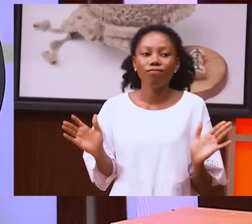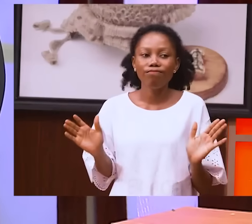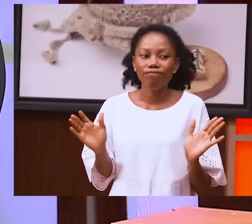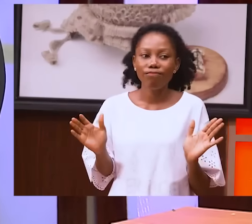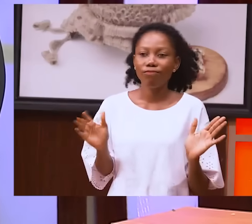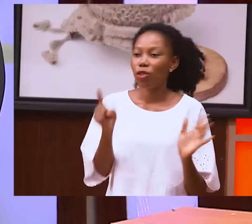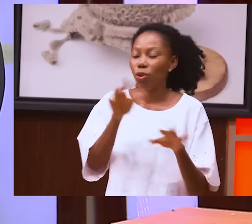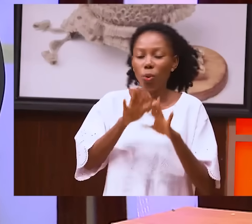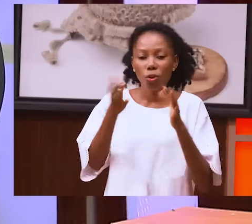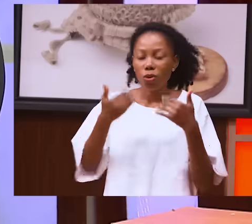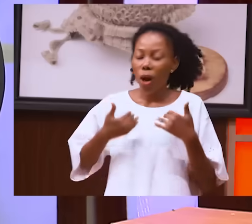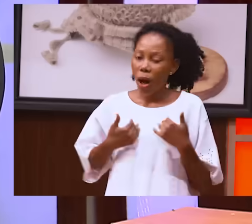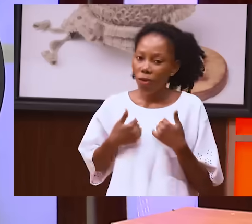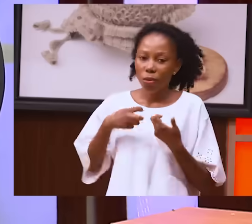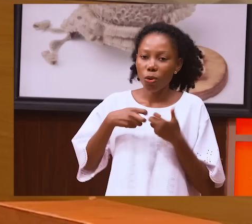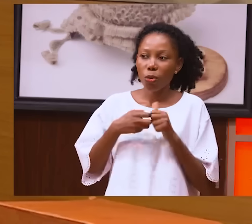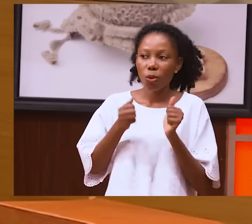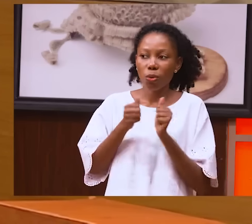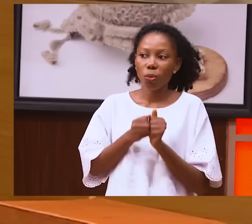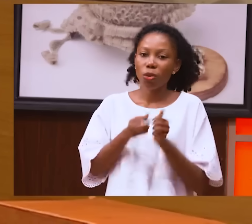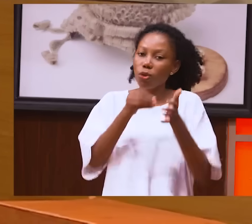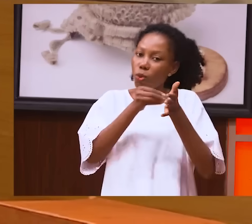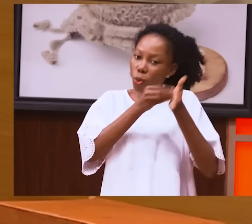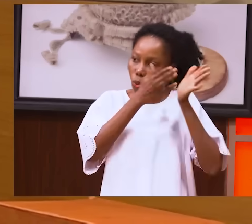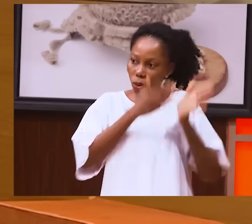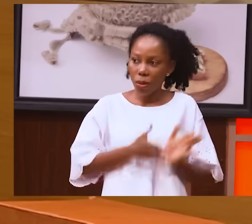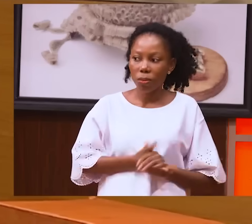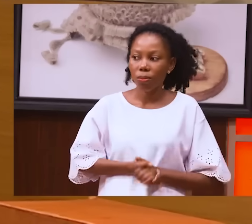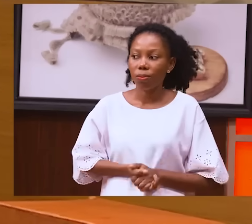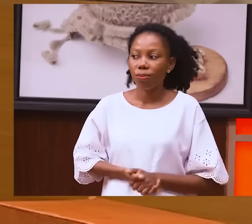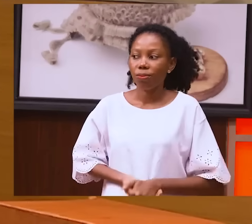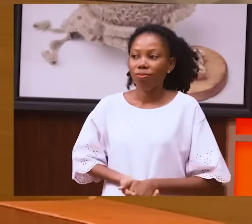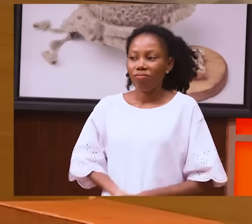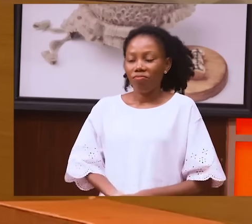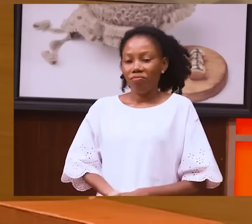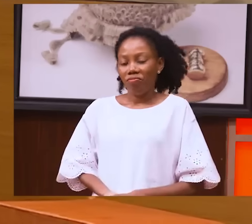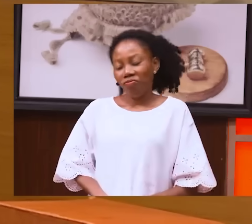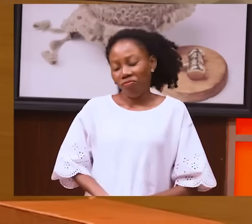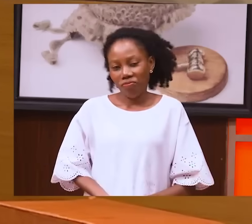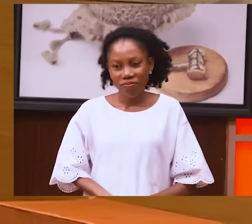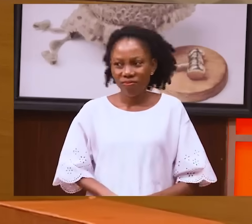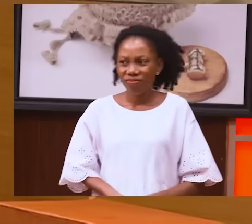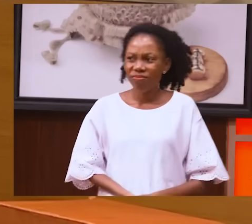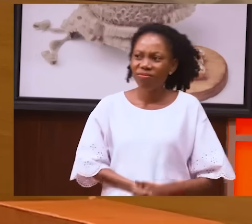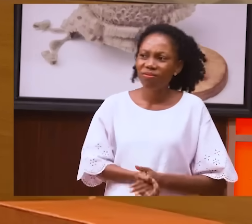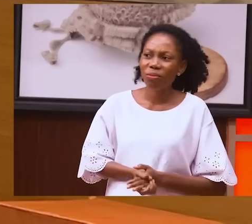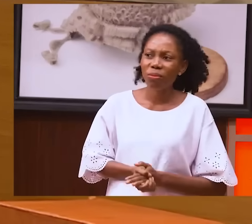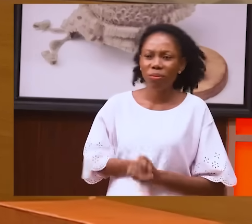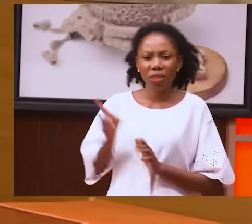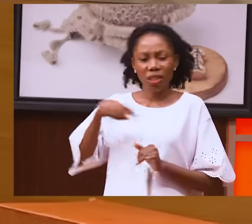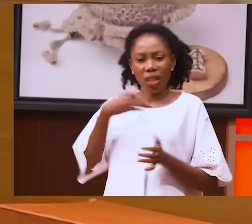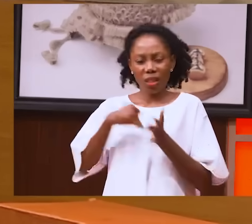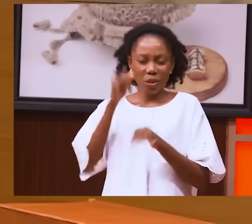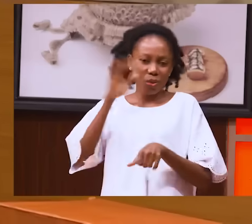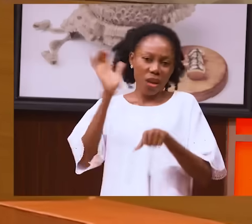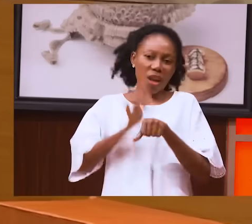have problem with his principal as well. He gave him the thing will affect me if I pay the 200,000 naira for me to go and get this way. Pardon? The thing will affect me